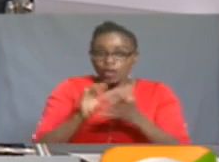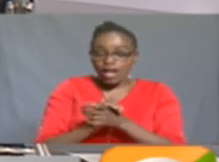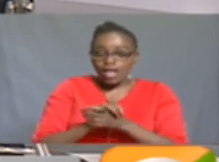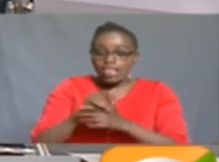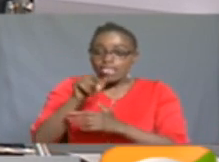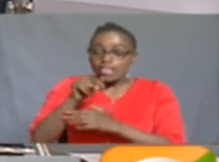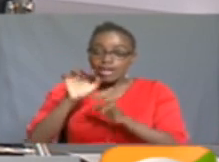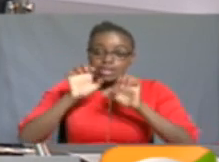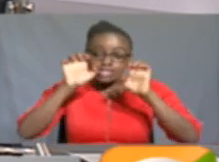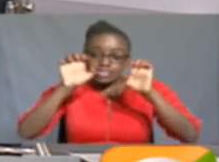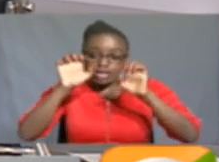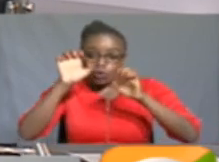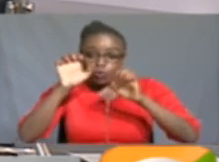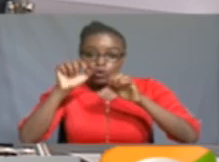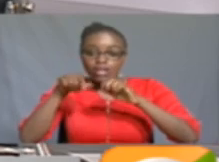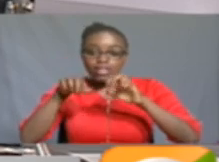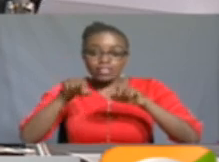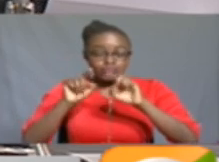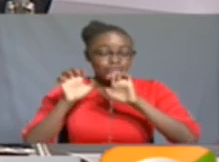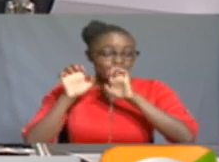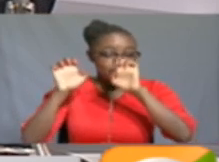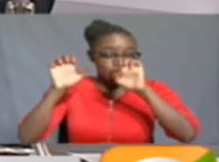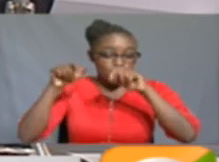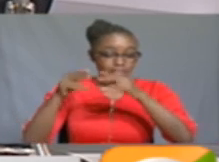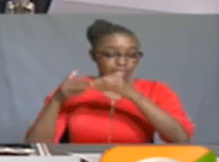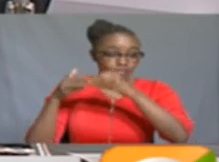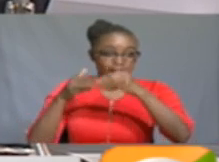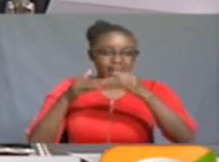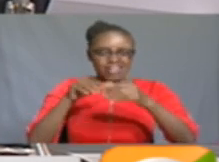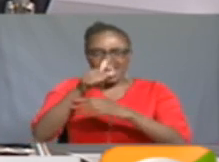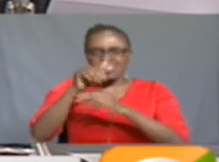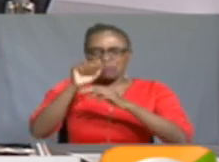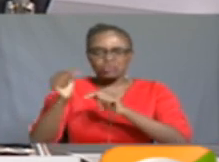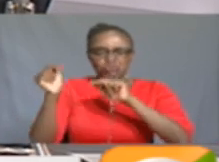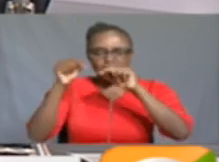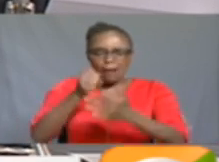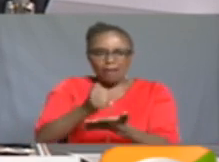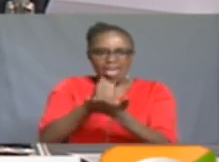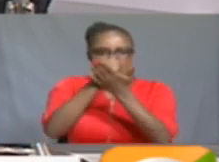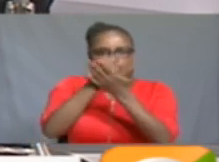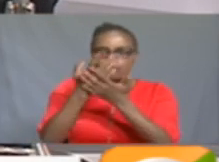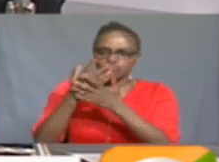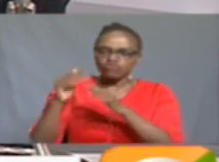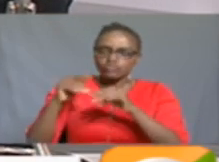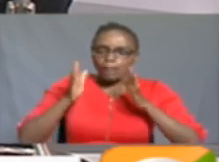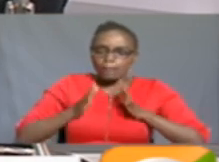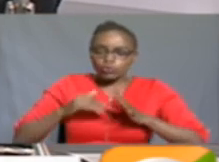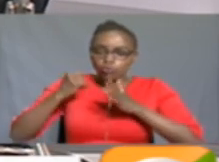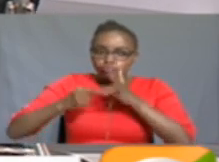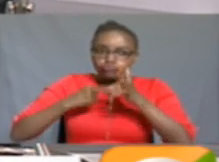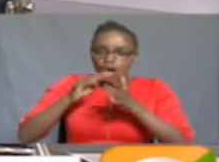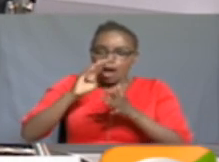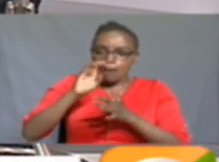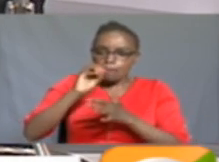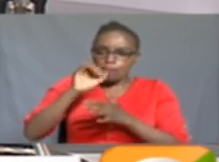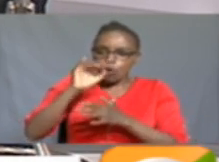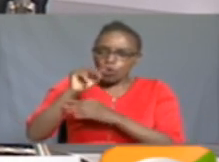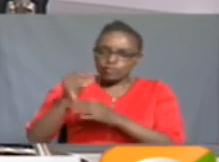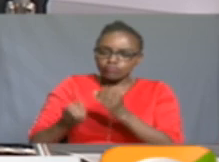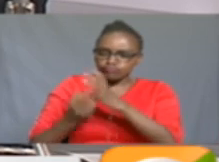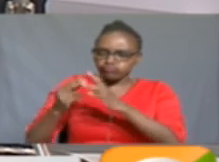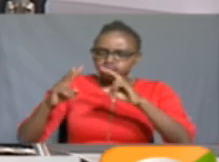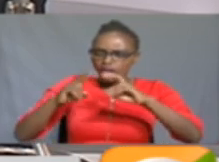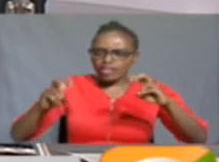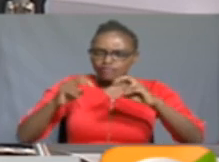case, Ethiopia will take the lead. But of course, others can come in and assist. The airline manufacturer, we know that Boeing has already sent investigators